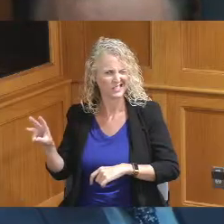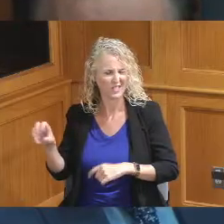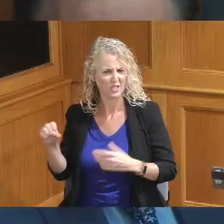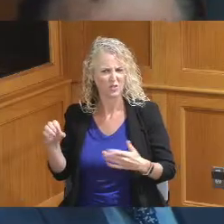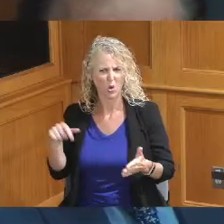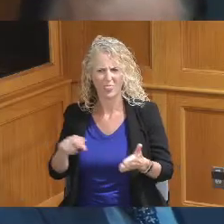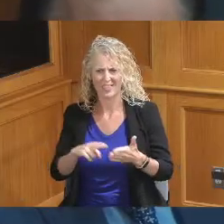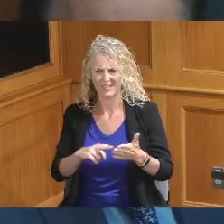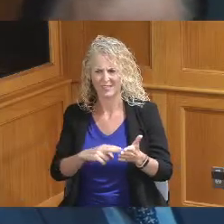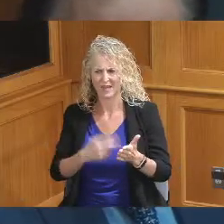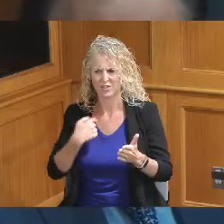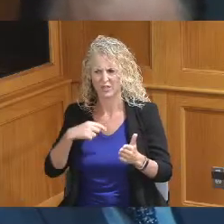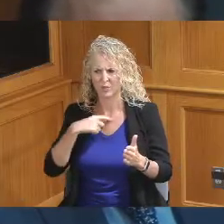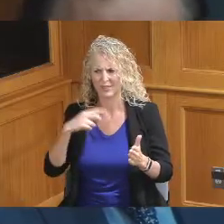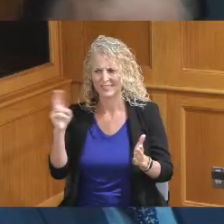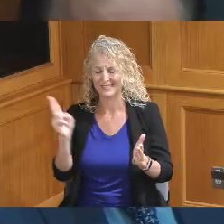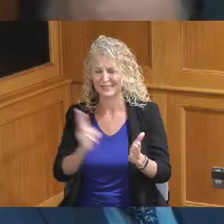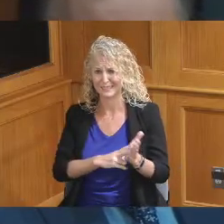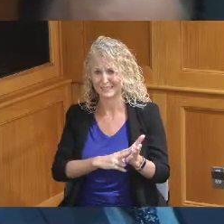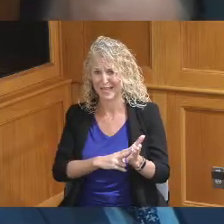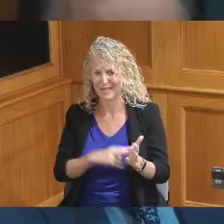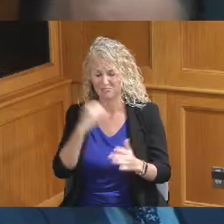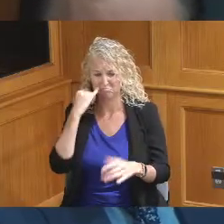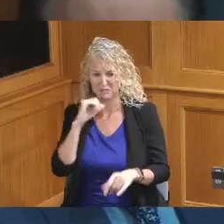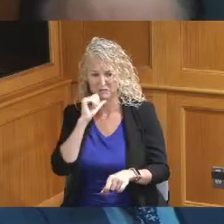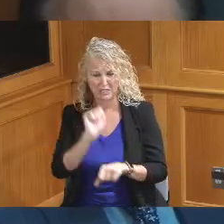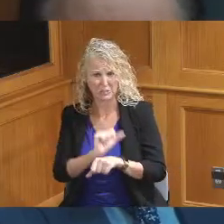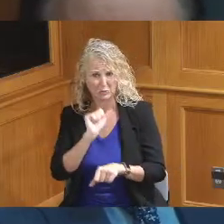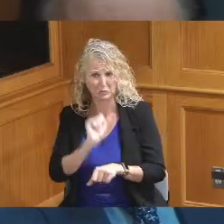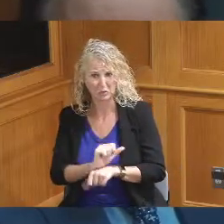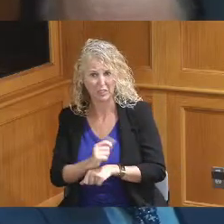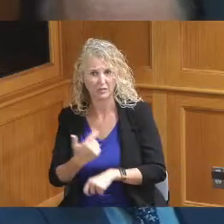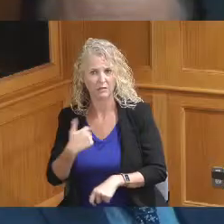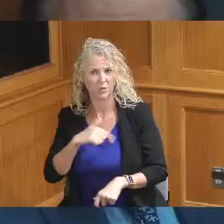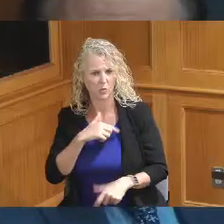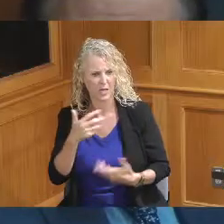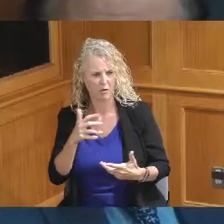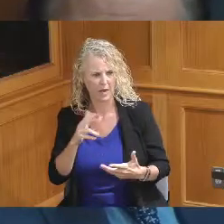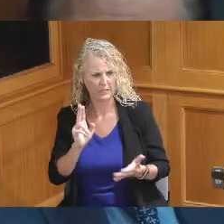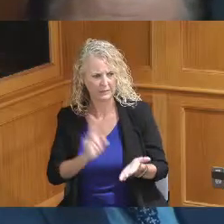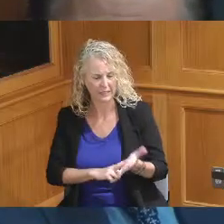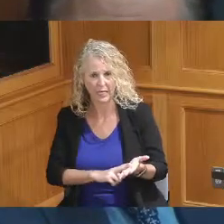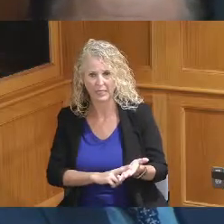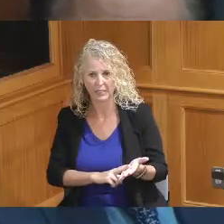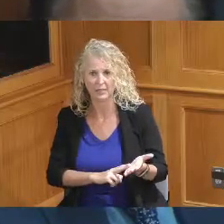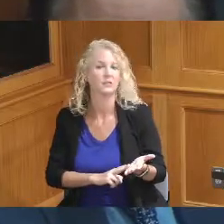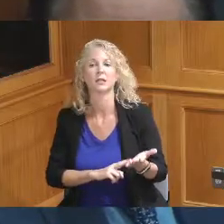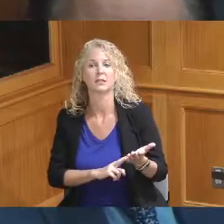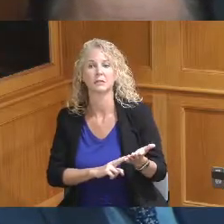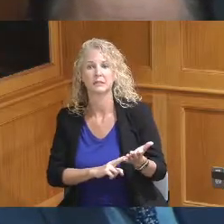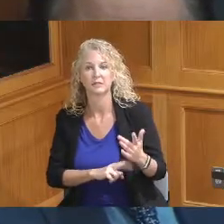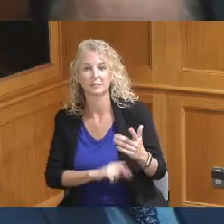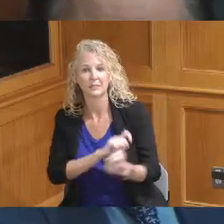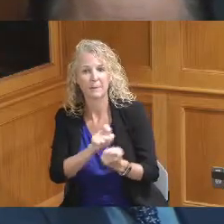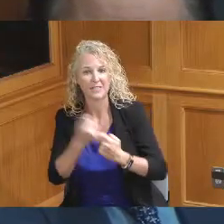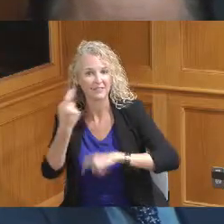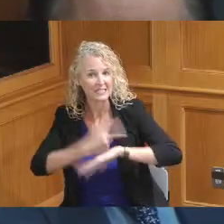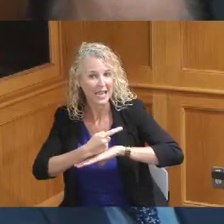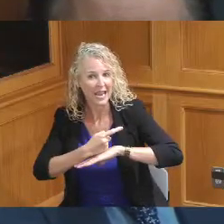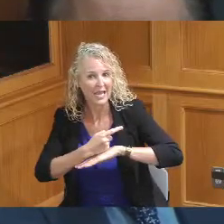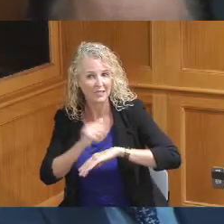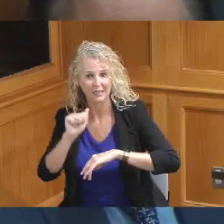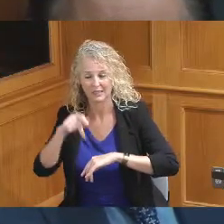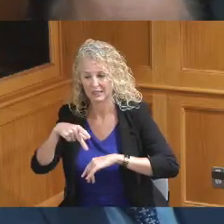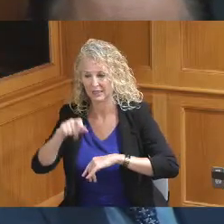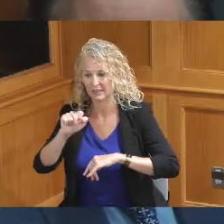this contract and say the lease thing don't work out, we just went into a contract to say